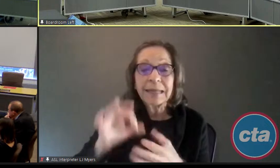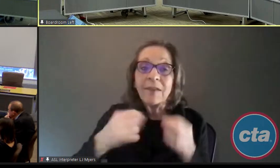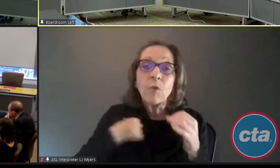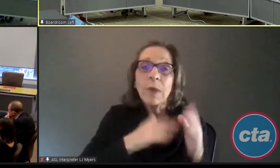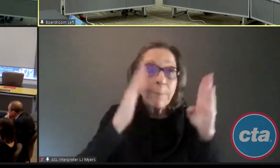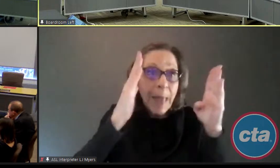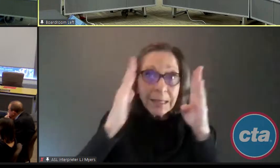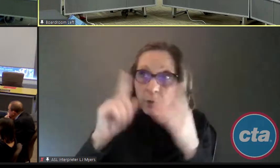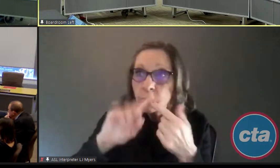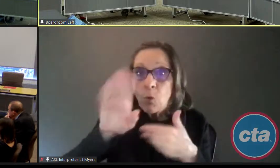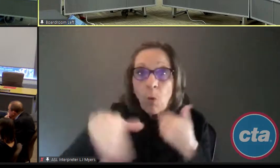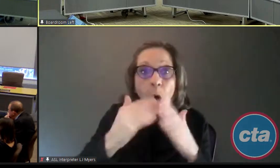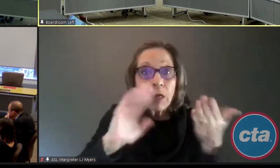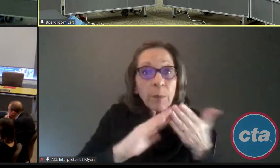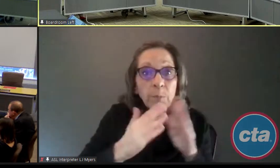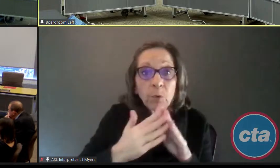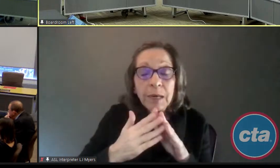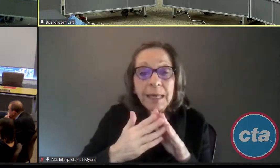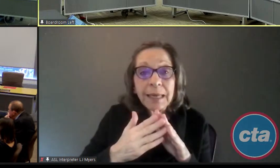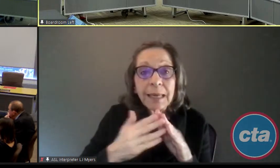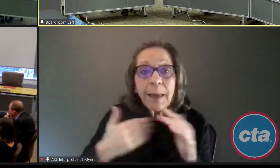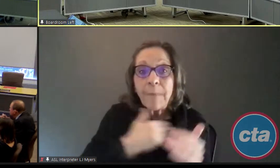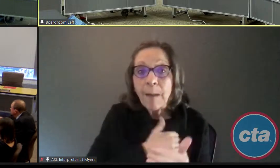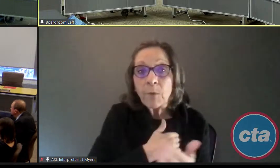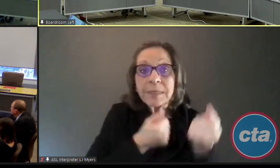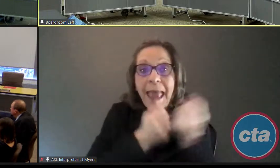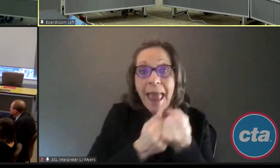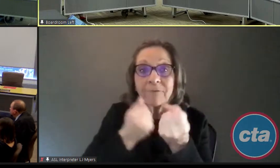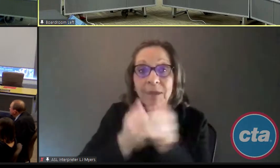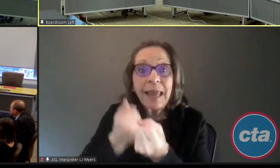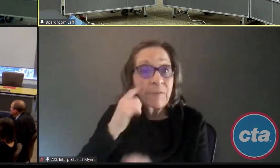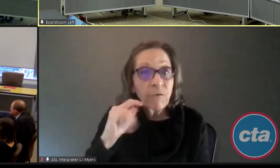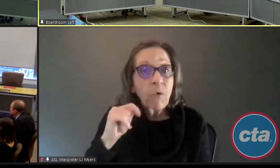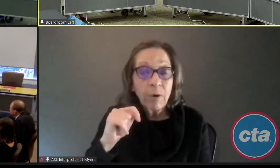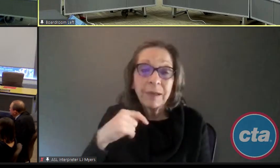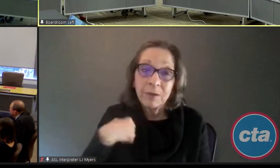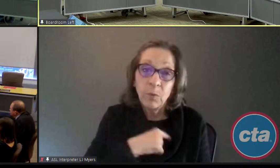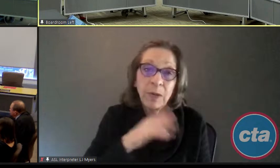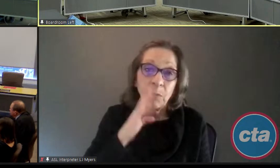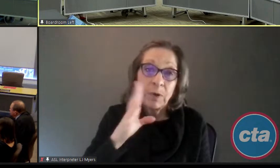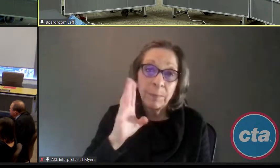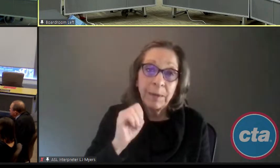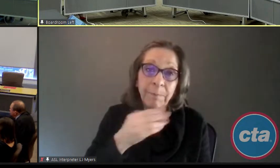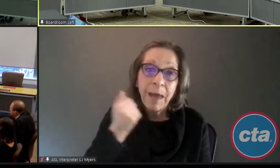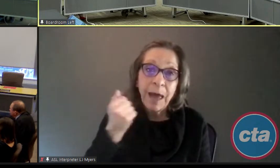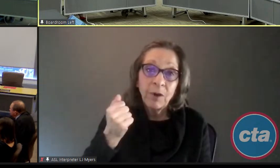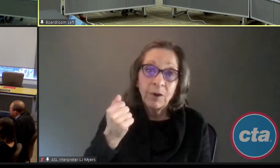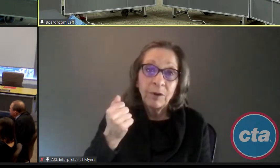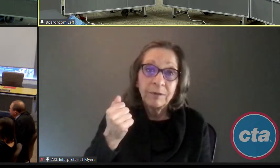members advocating for it, then we'd be in a lot better place as a city, I think.